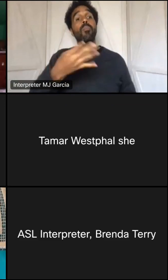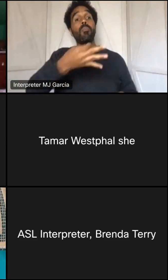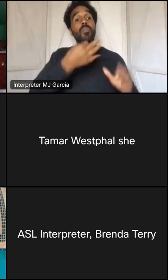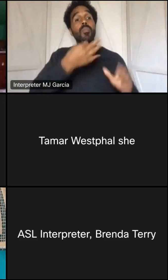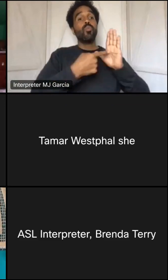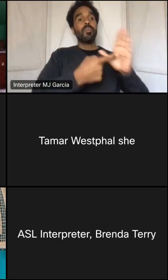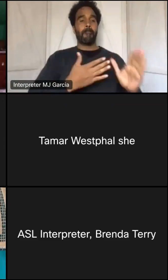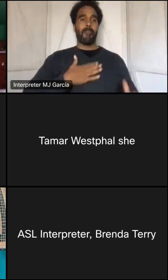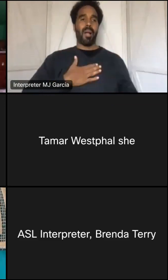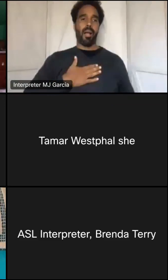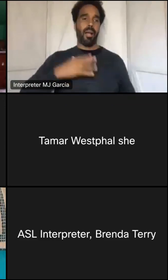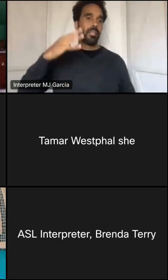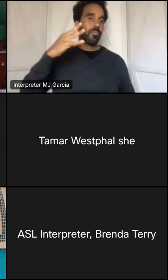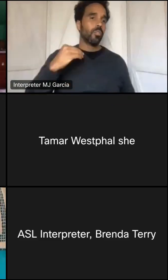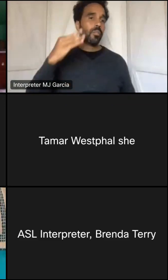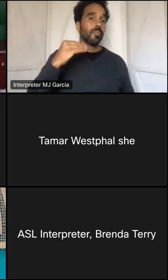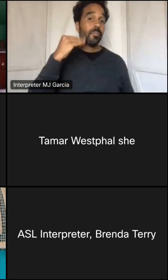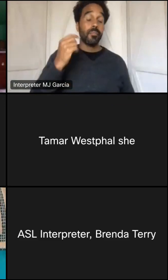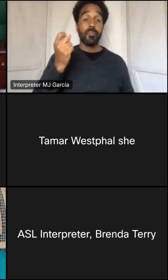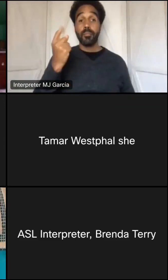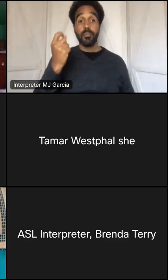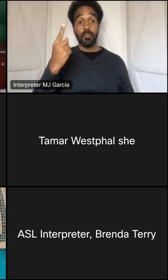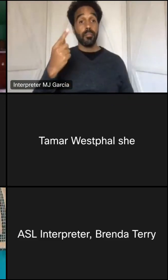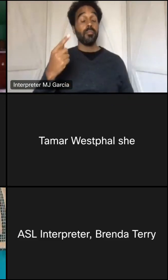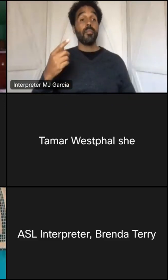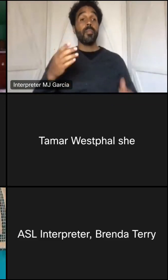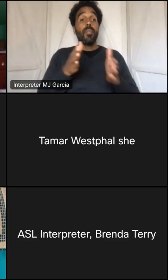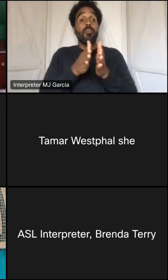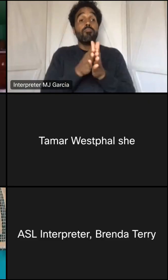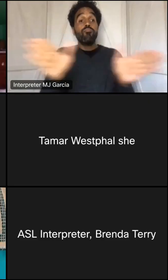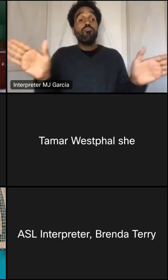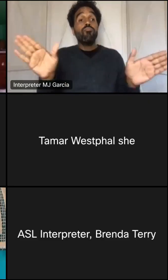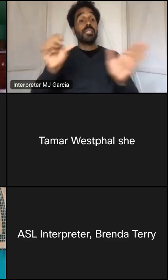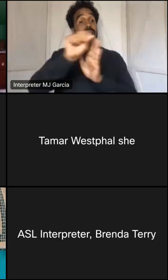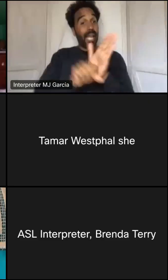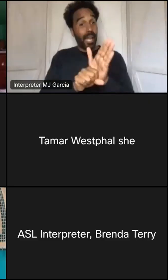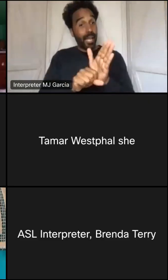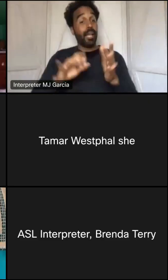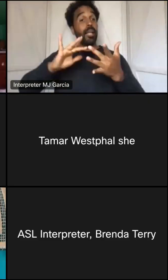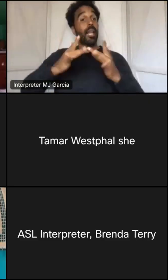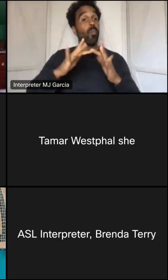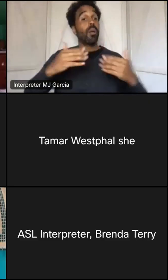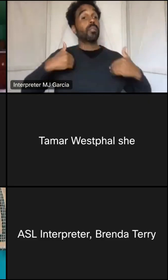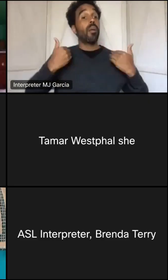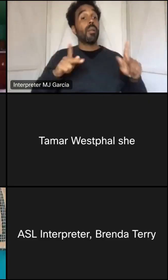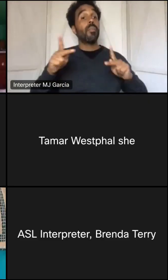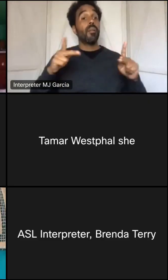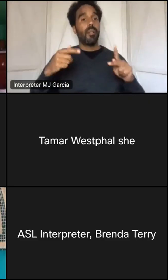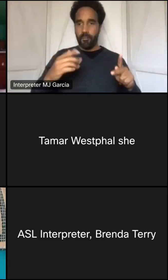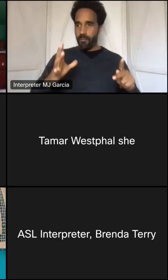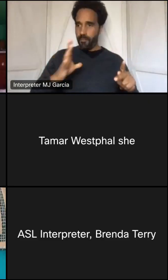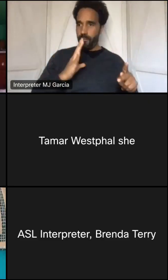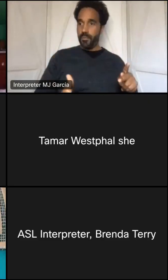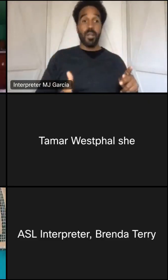So with the benefit of having a statewide network of young people, I can now create an opportunity. Like,